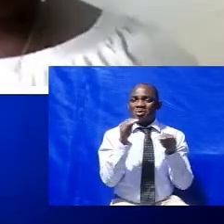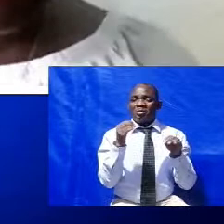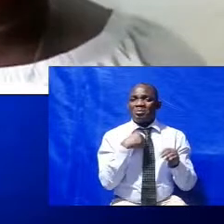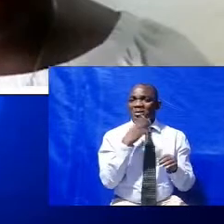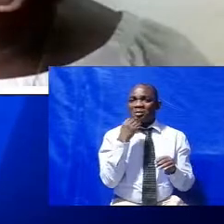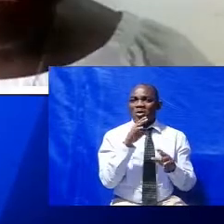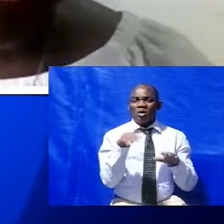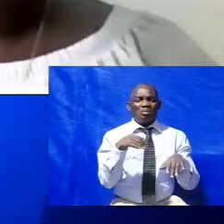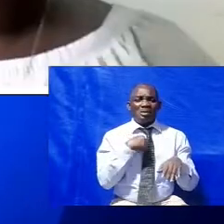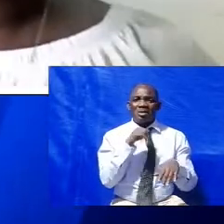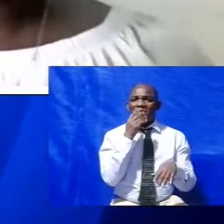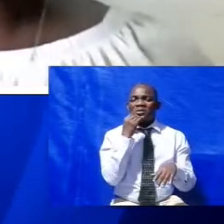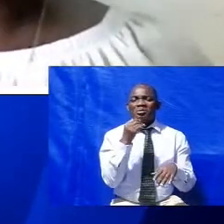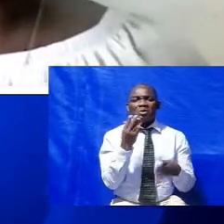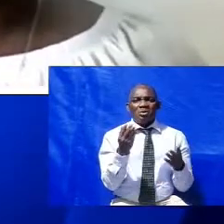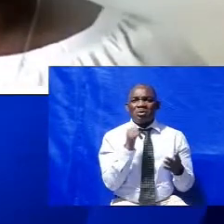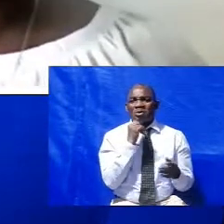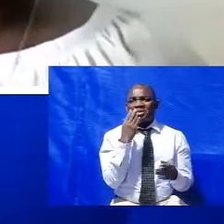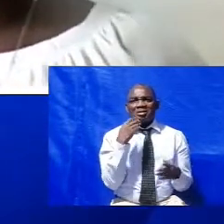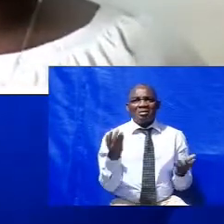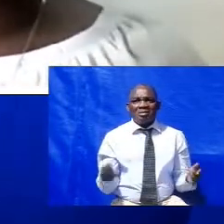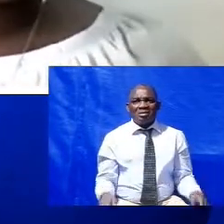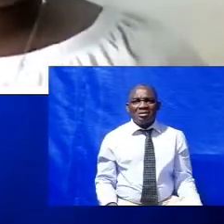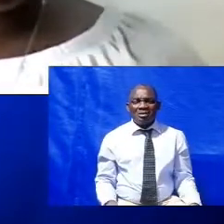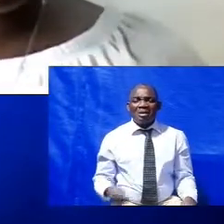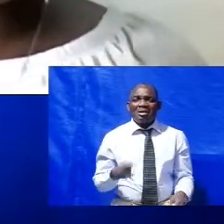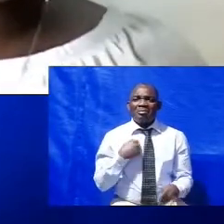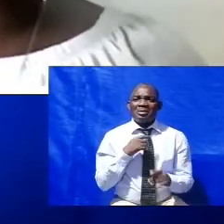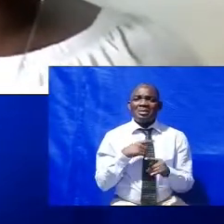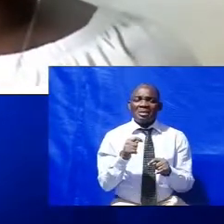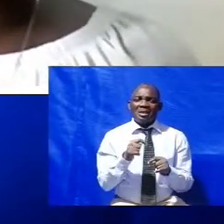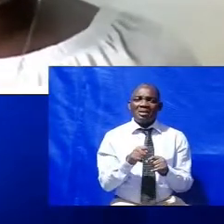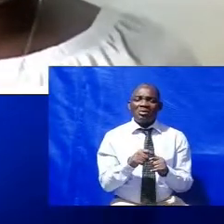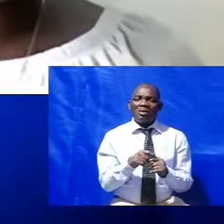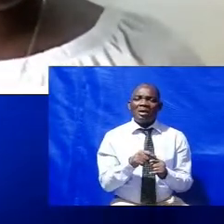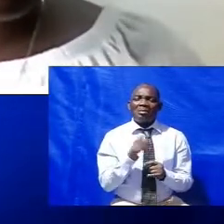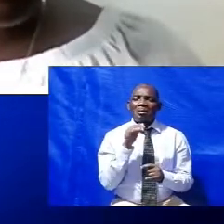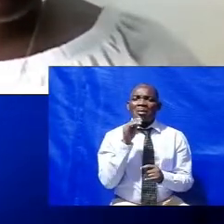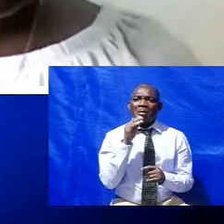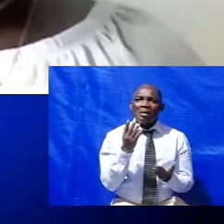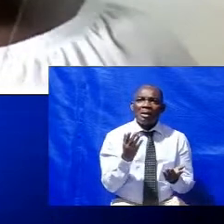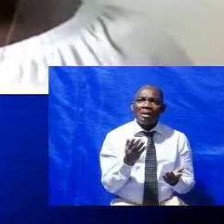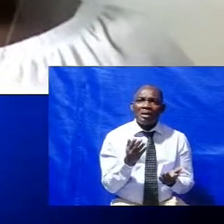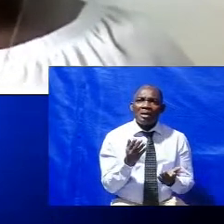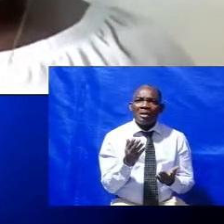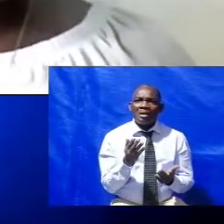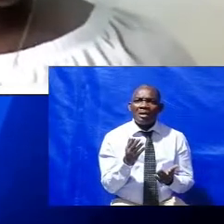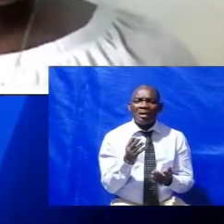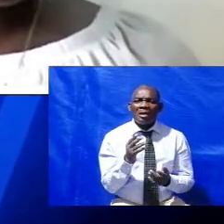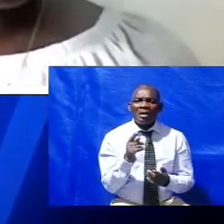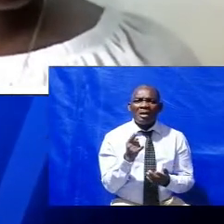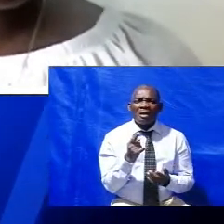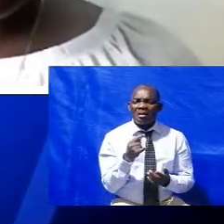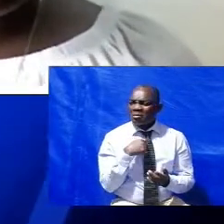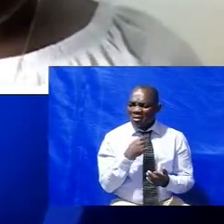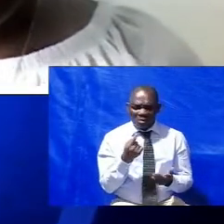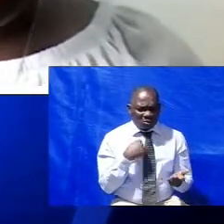But I could hear. So I pretended that I wasn't hearing, and I tried to mama, and then I was like,